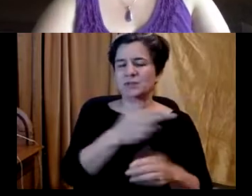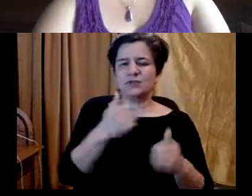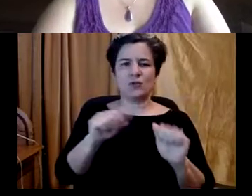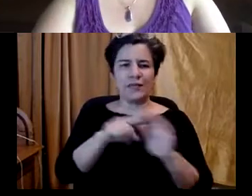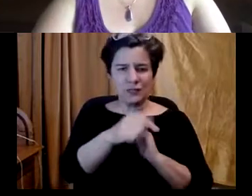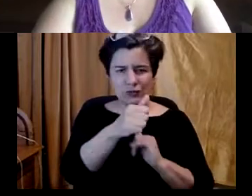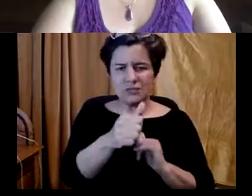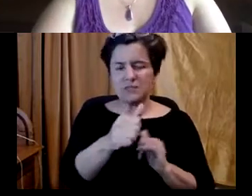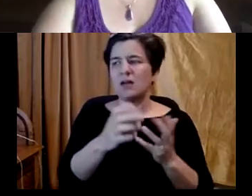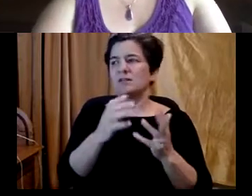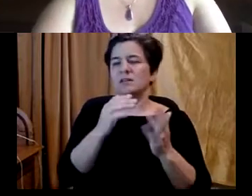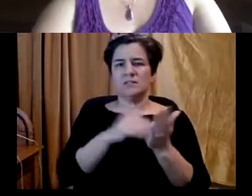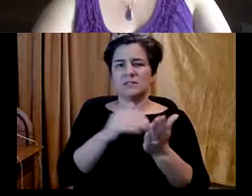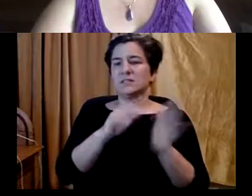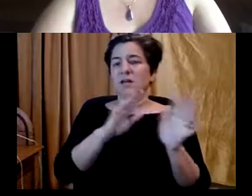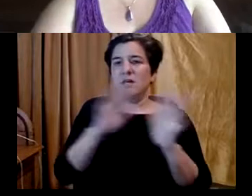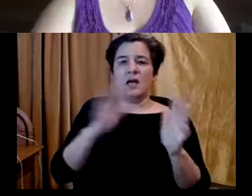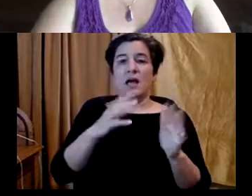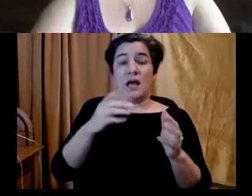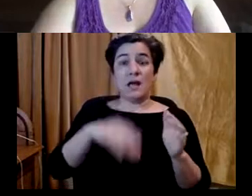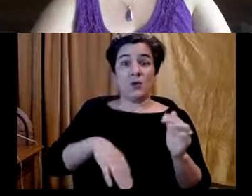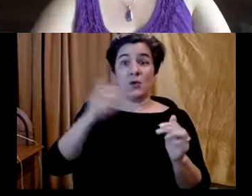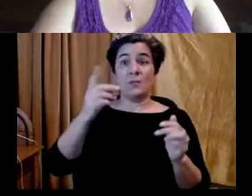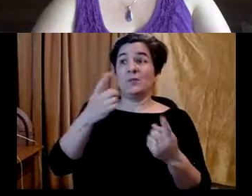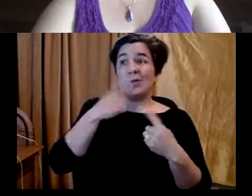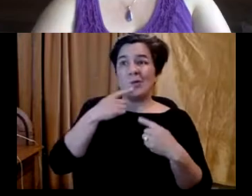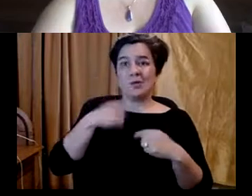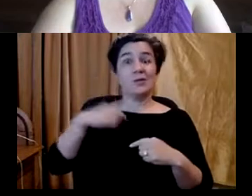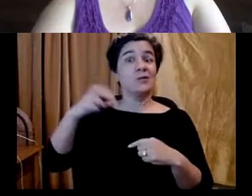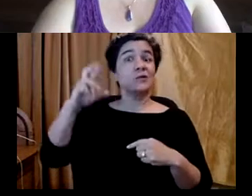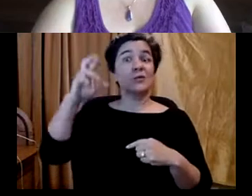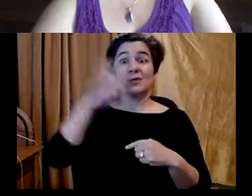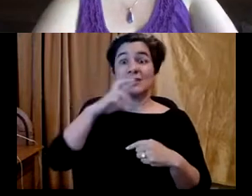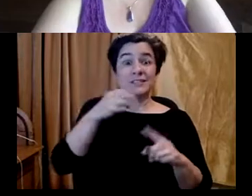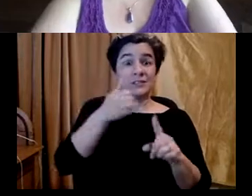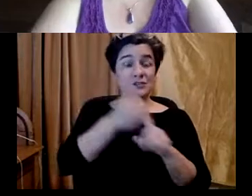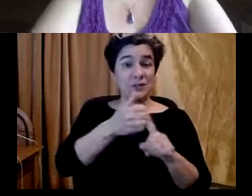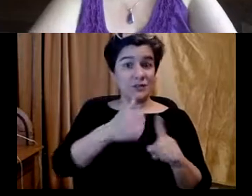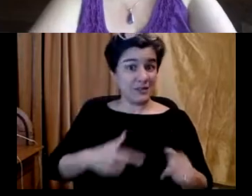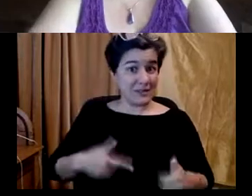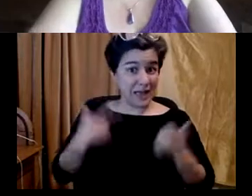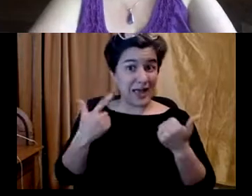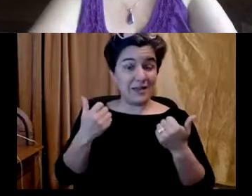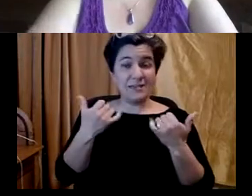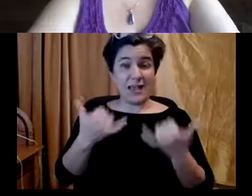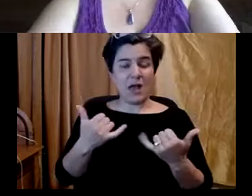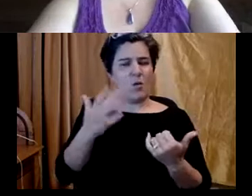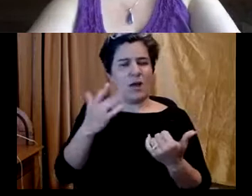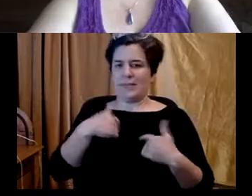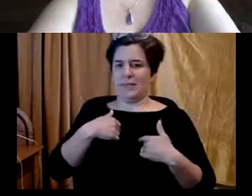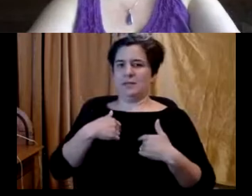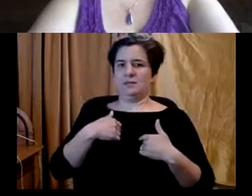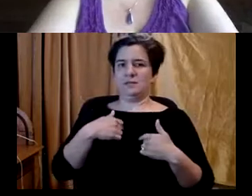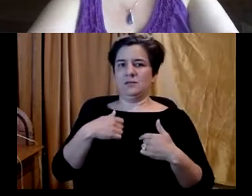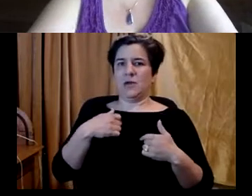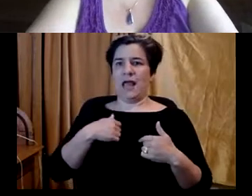live. So I grew up being told that I was the reason she was alive. She would remind me of that all of the time.